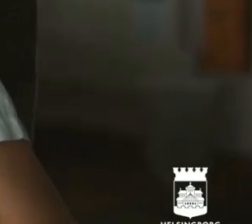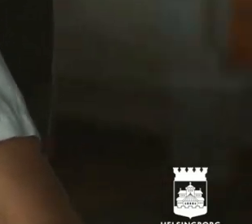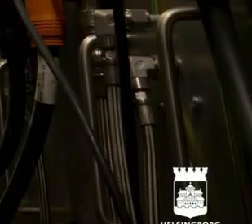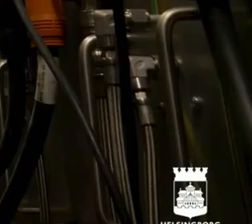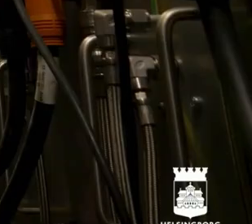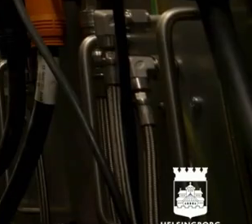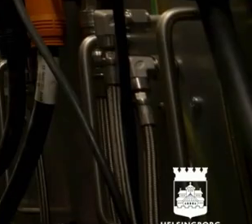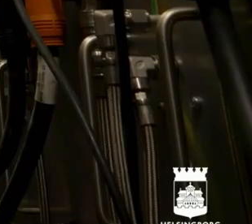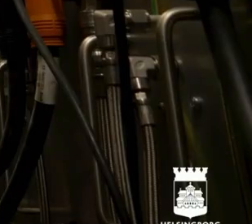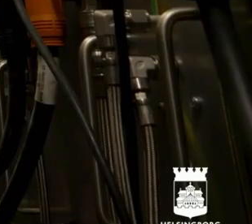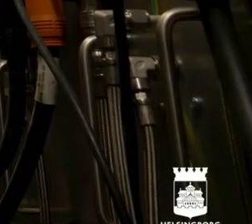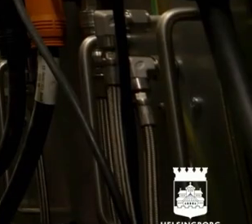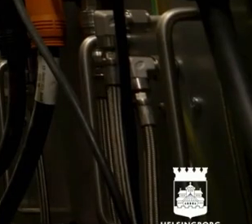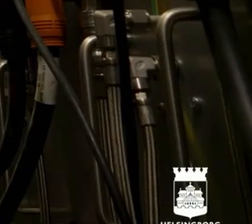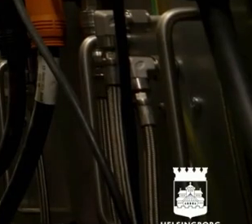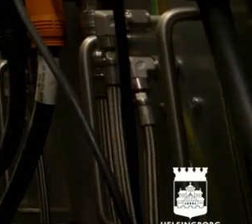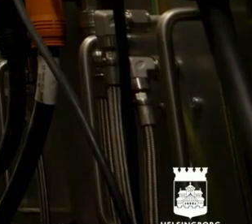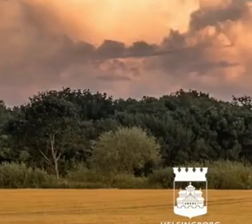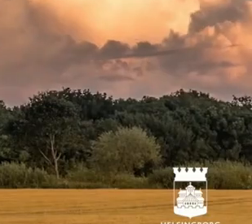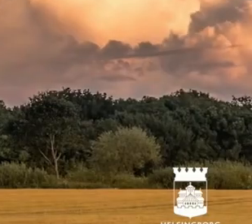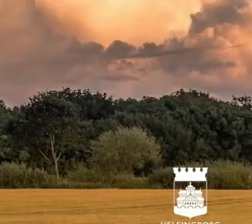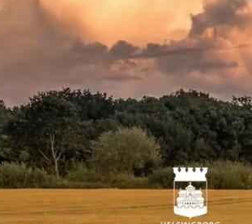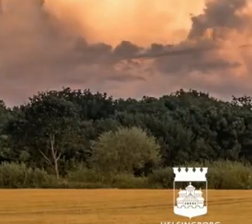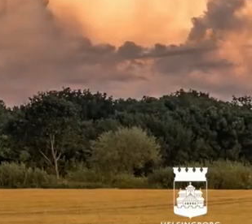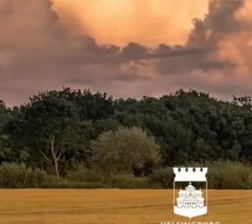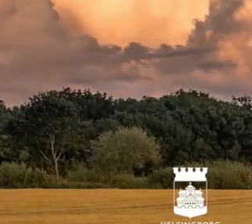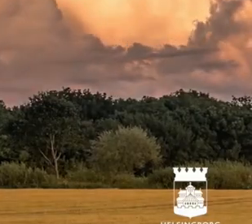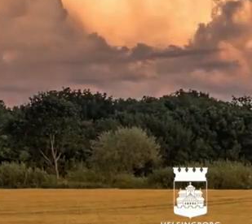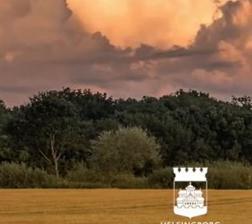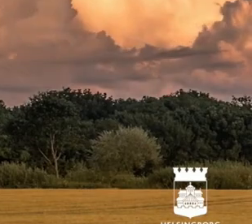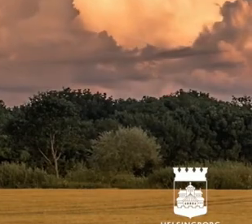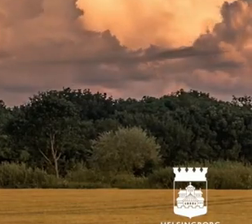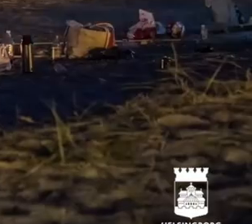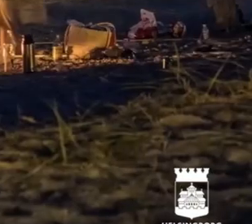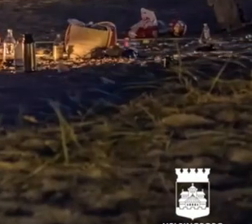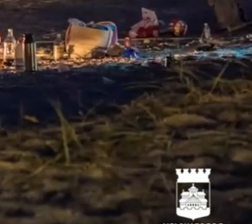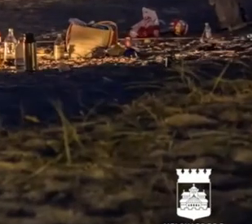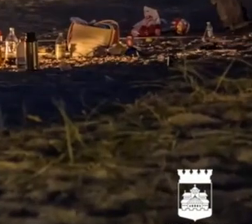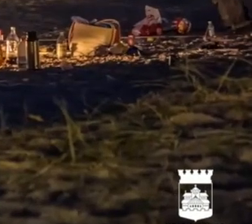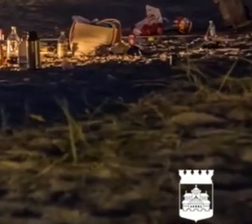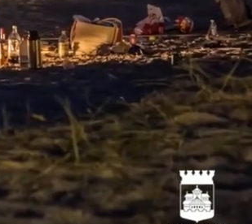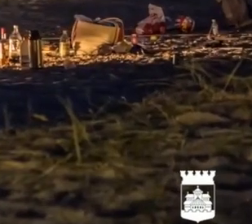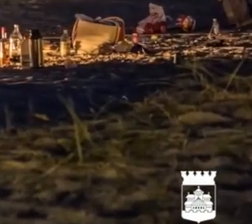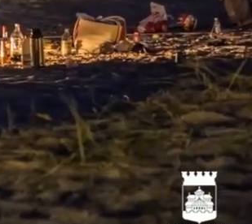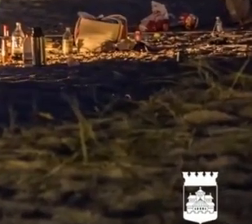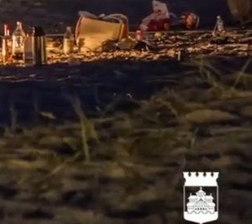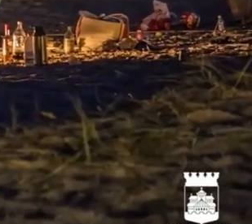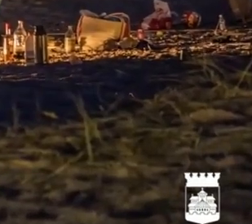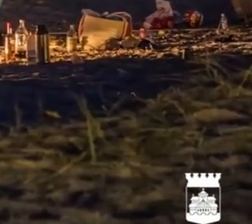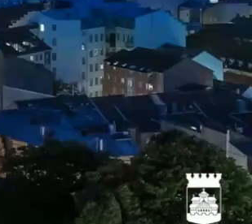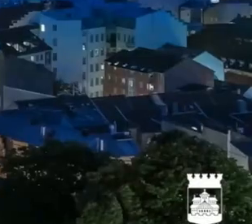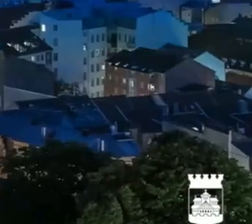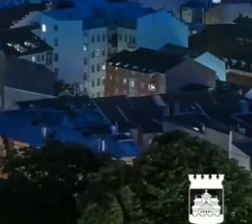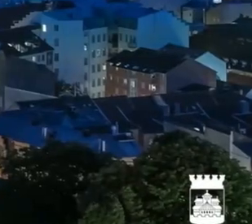us to share our experiences in this and several other areas. And we are equally excited to learn from the experience of others in order to